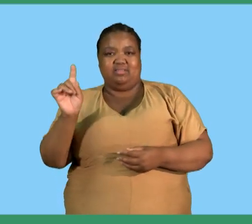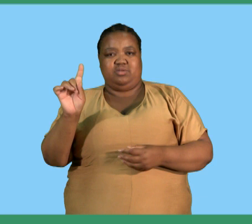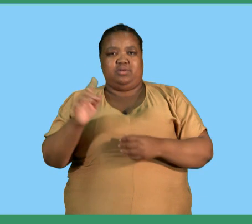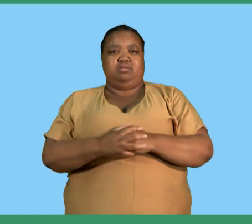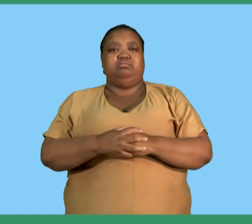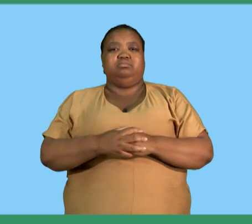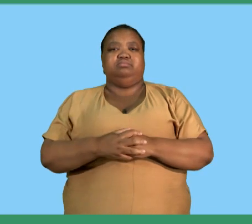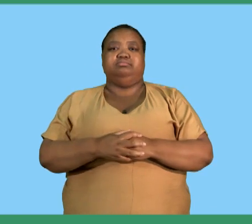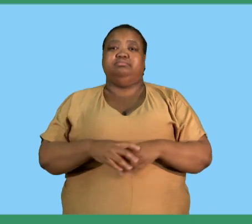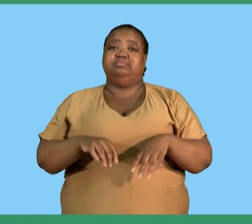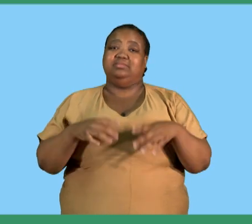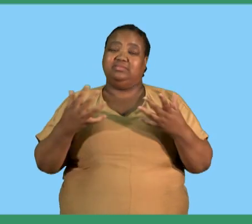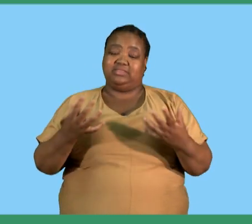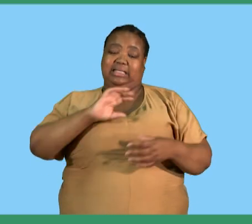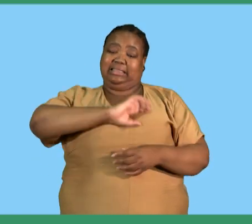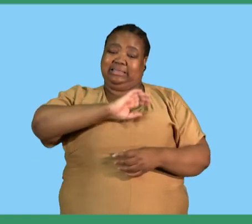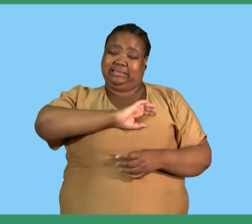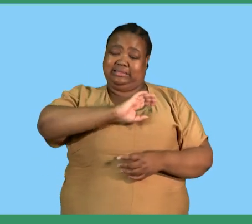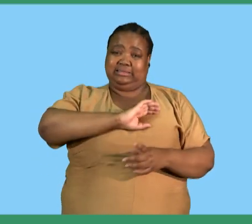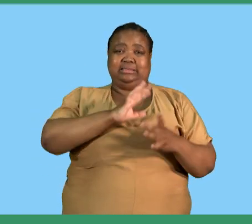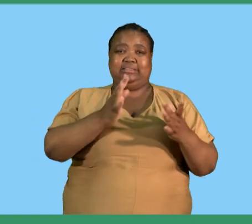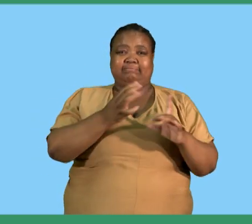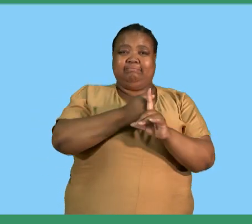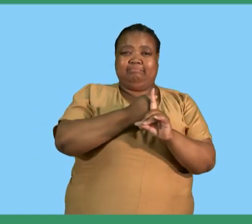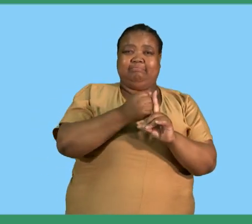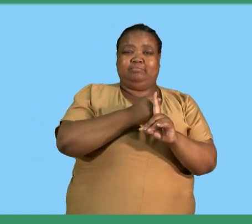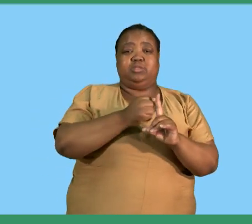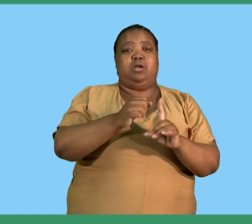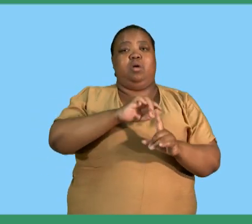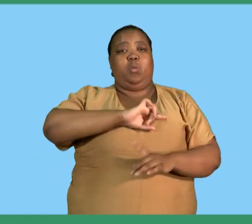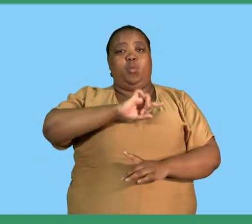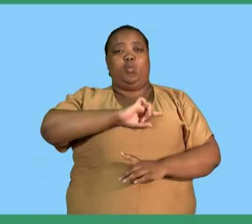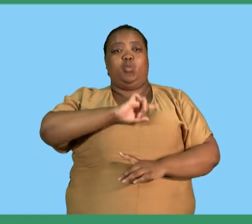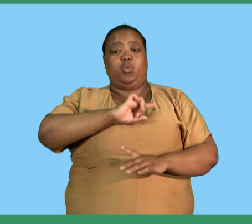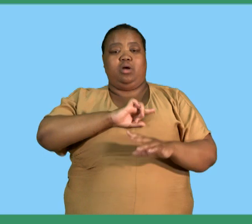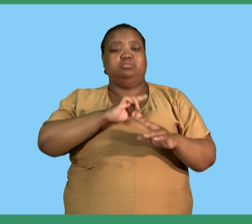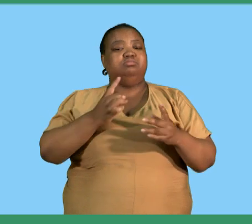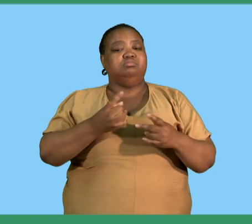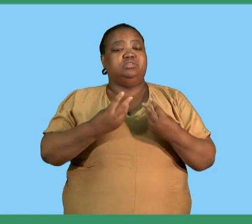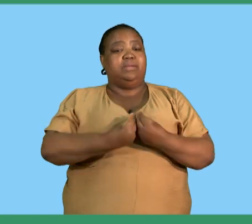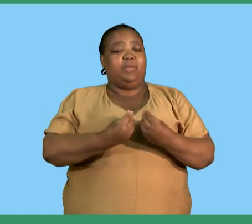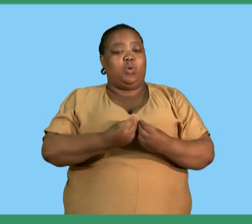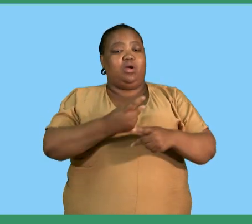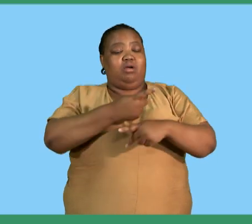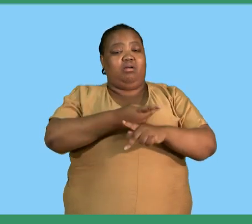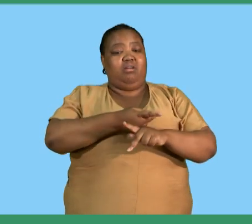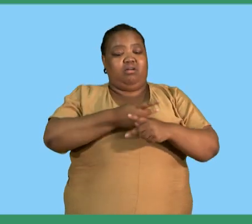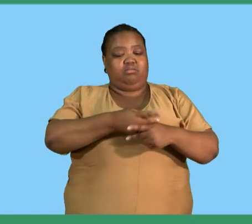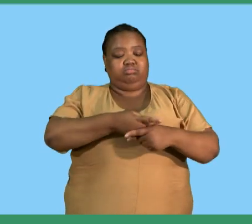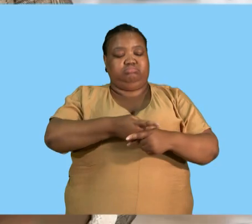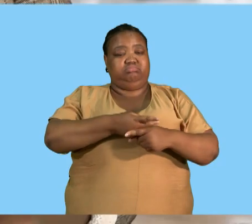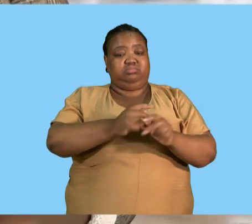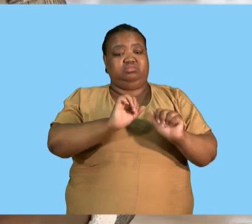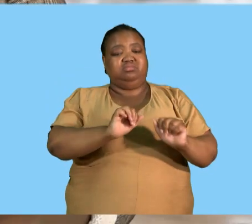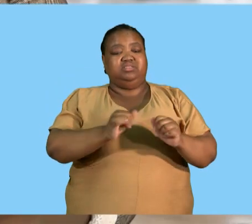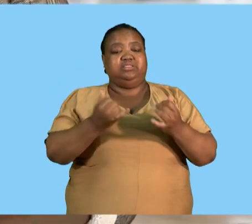in the rural areas, they exploit their customers by adding much more than necessary to their prices. So we are exploiting